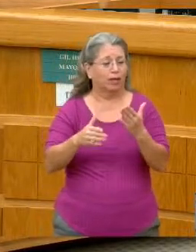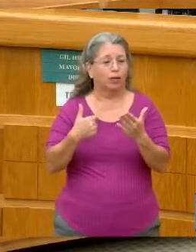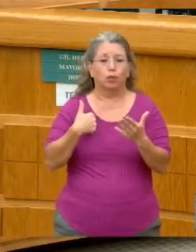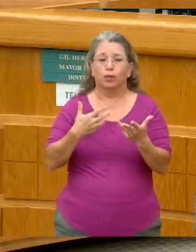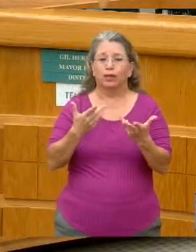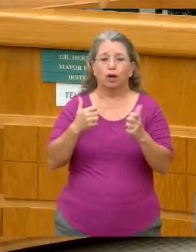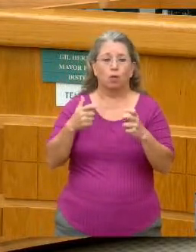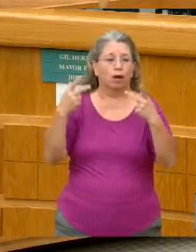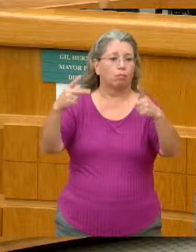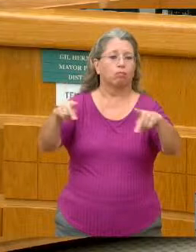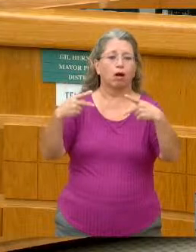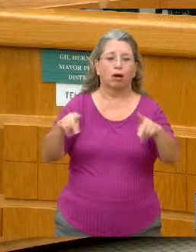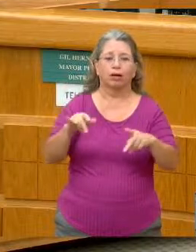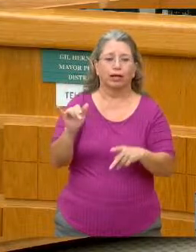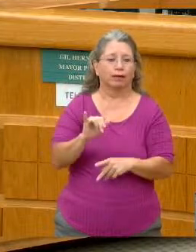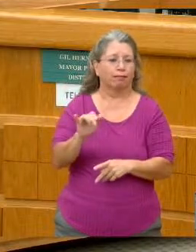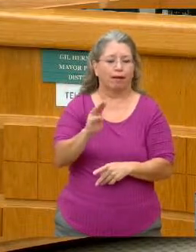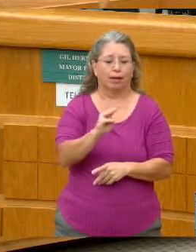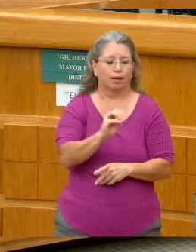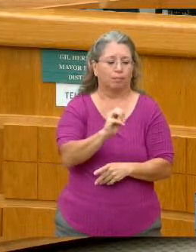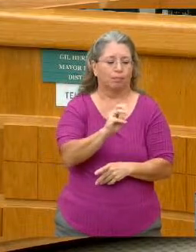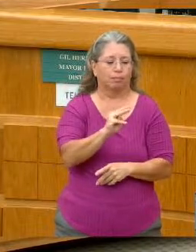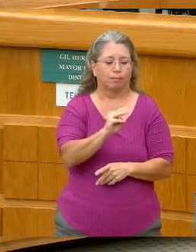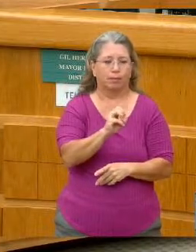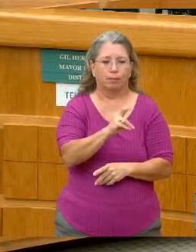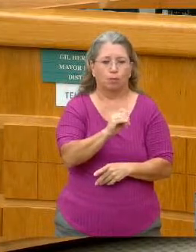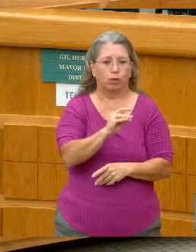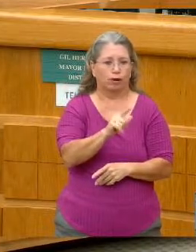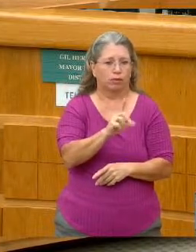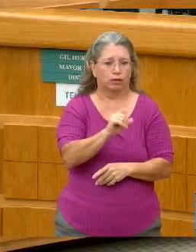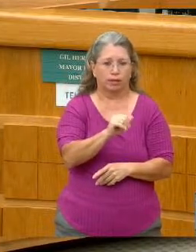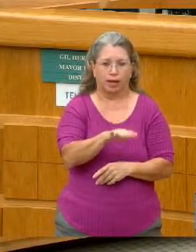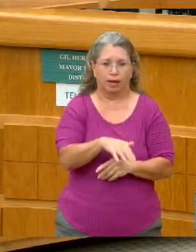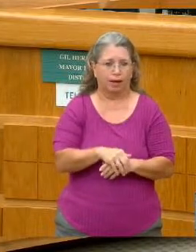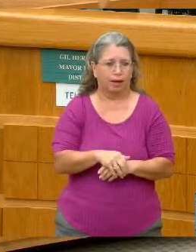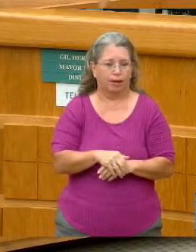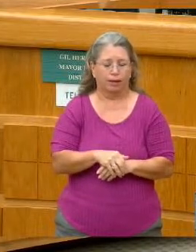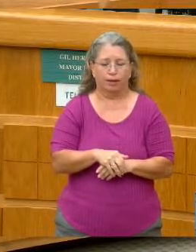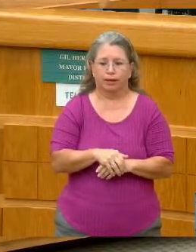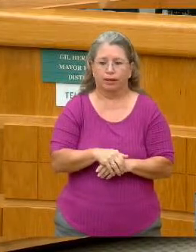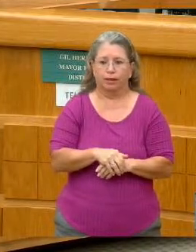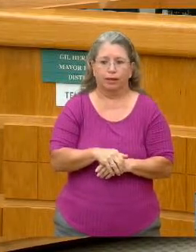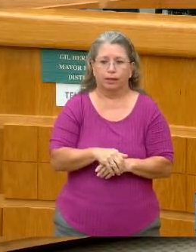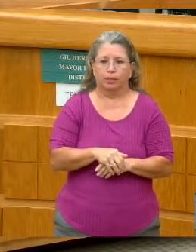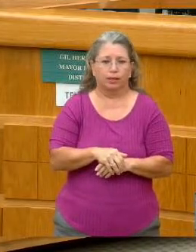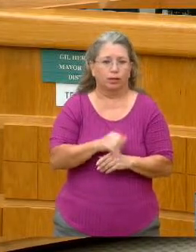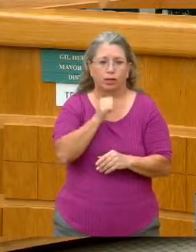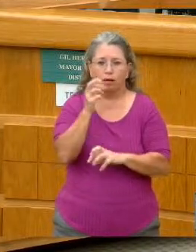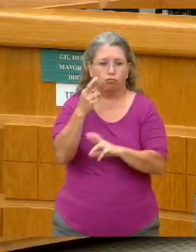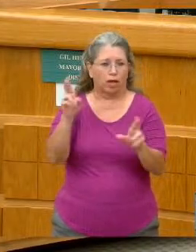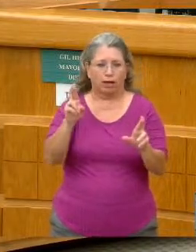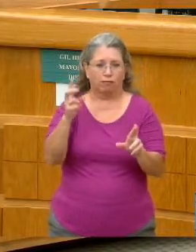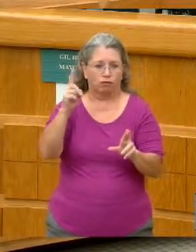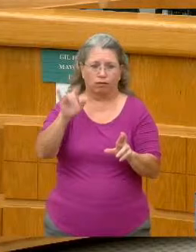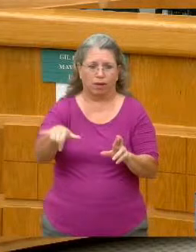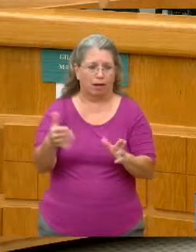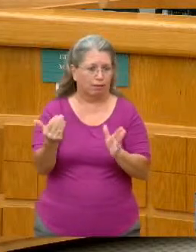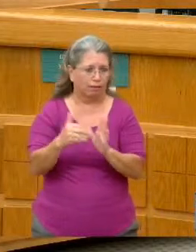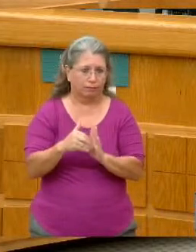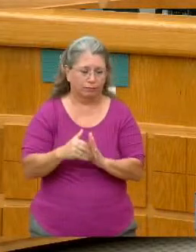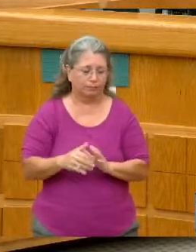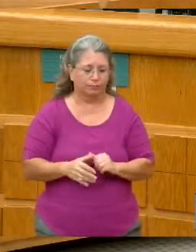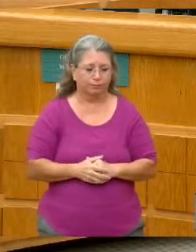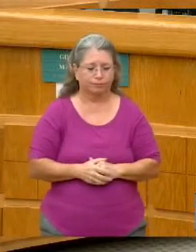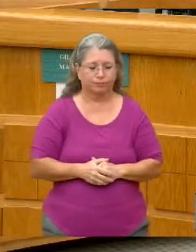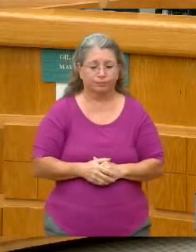it's Memorial Day on Labor Day, at least. We don't think that we're there yet. And